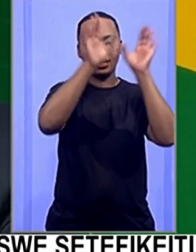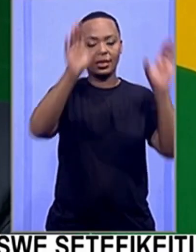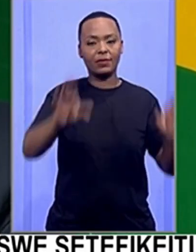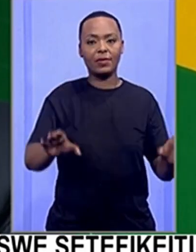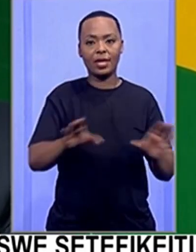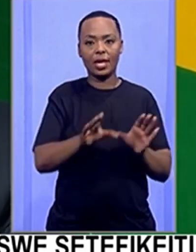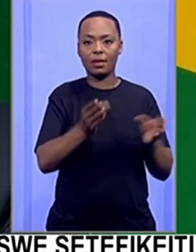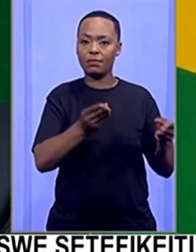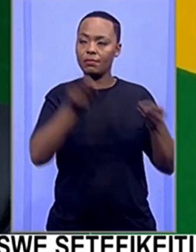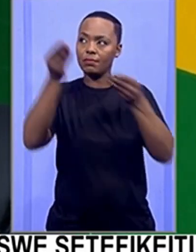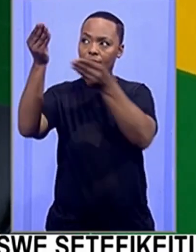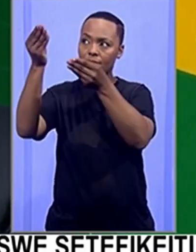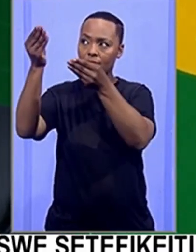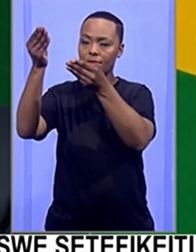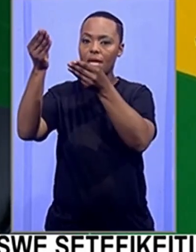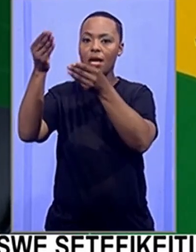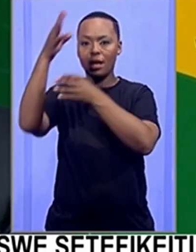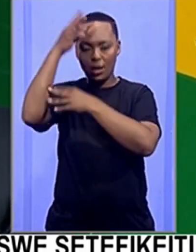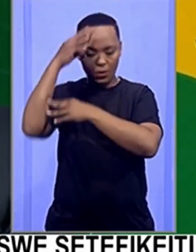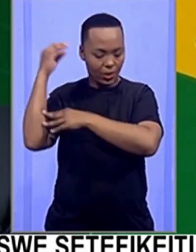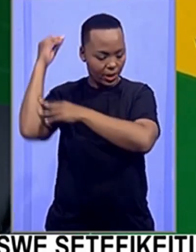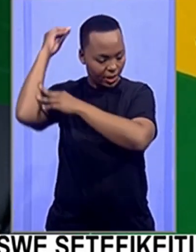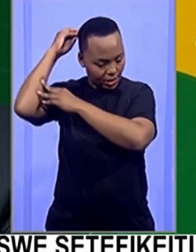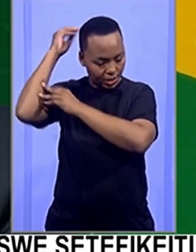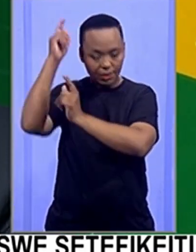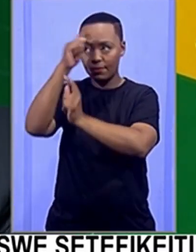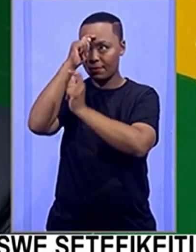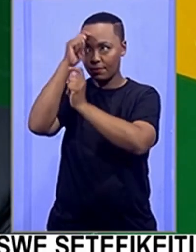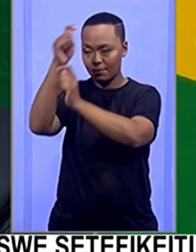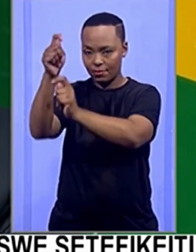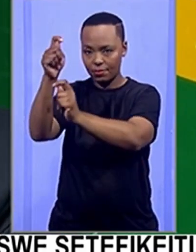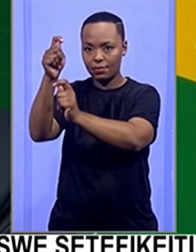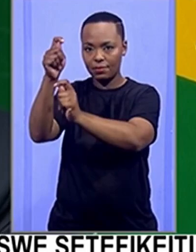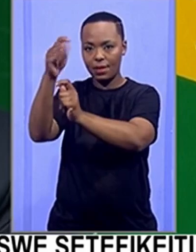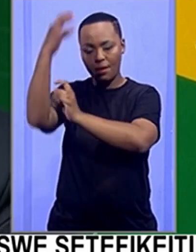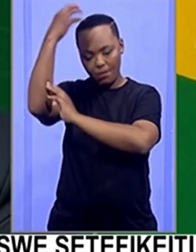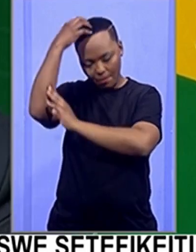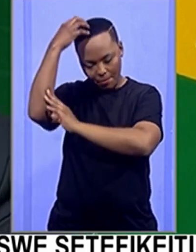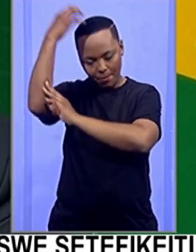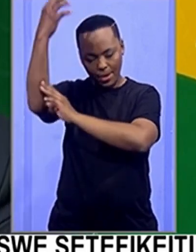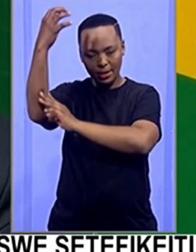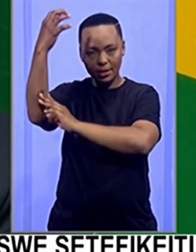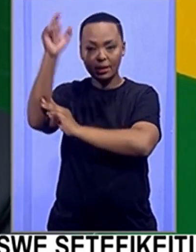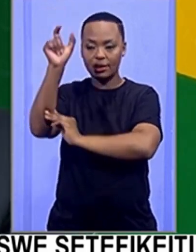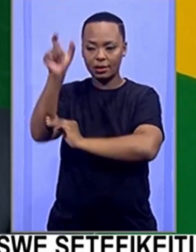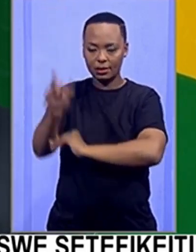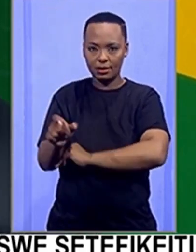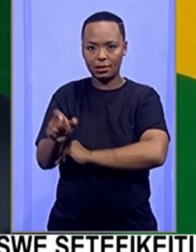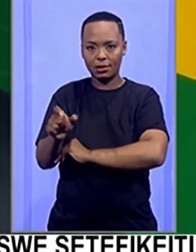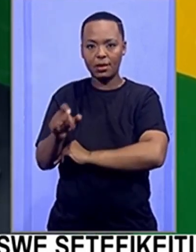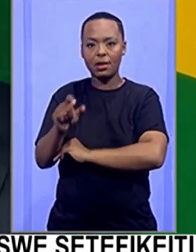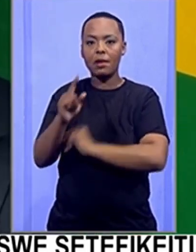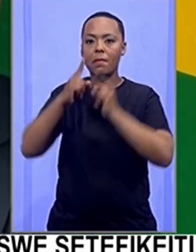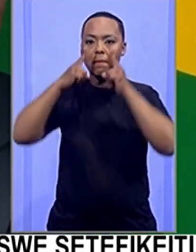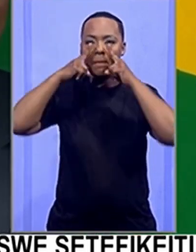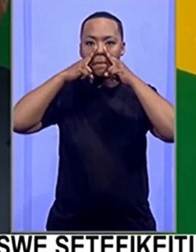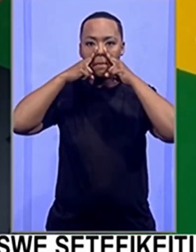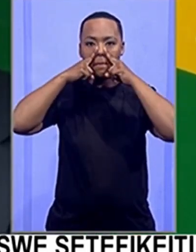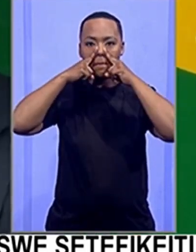the certificate of recognition to His Majesty, King